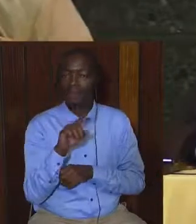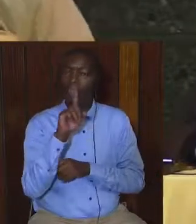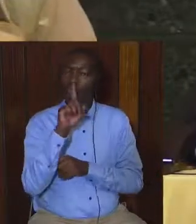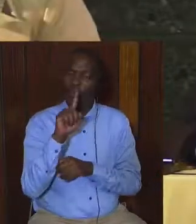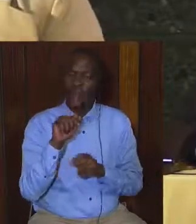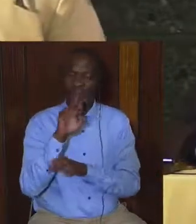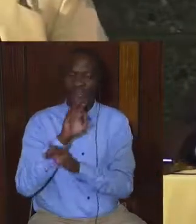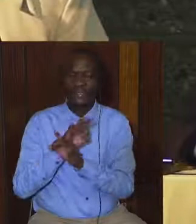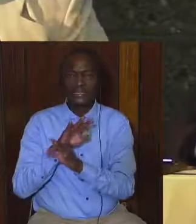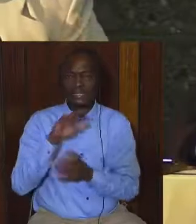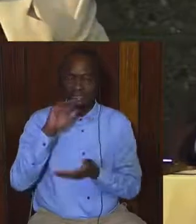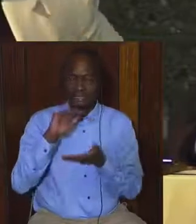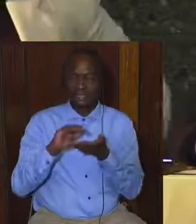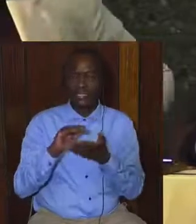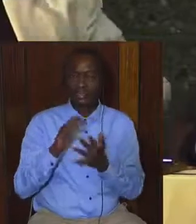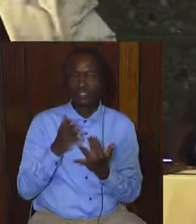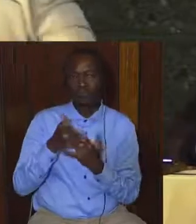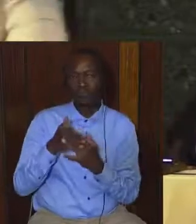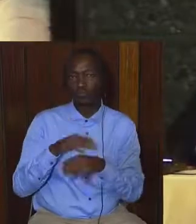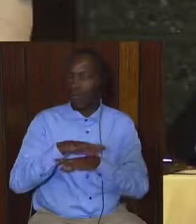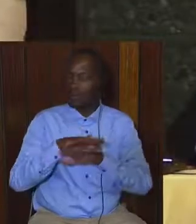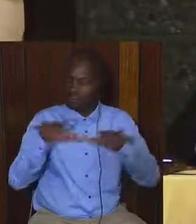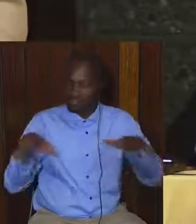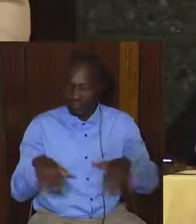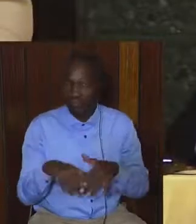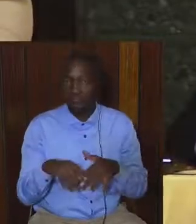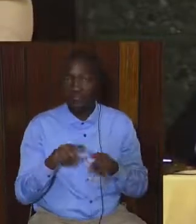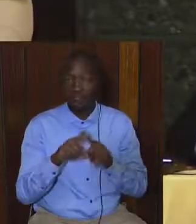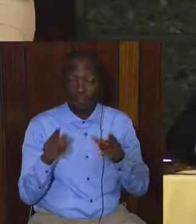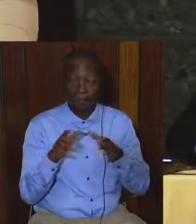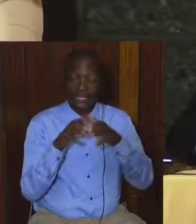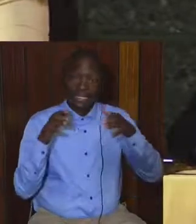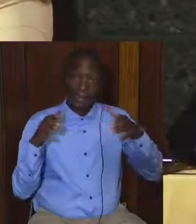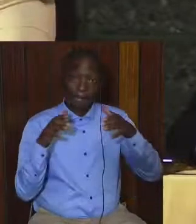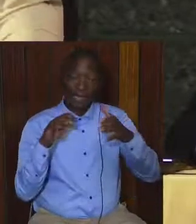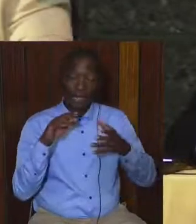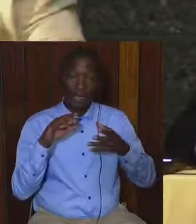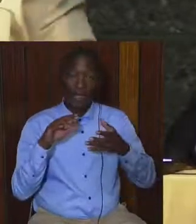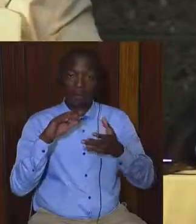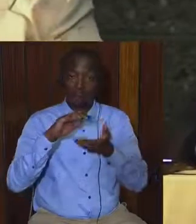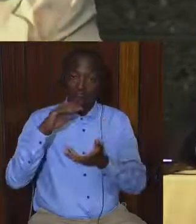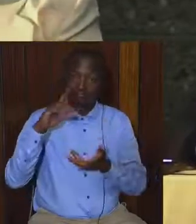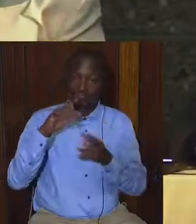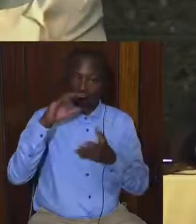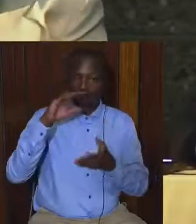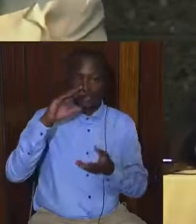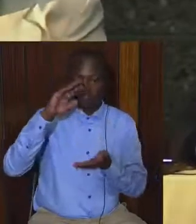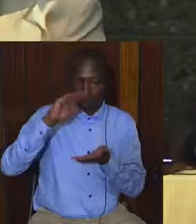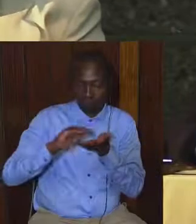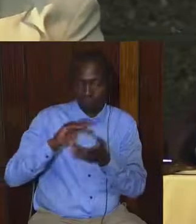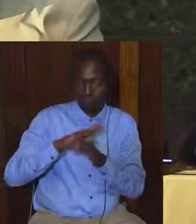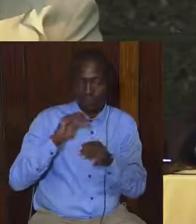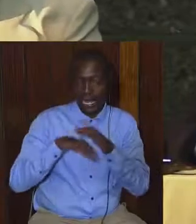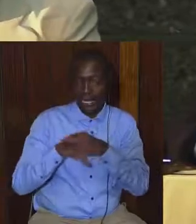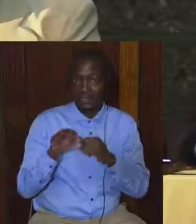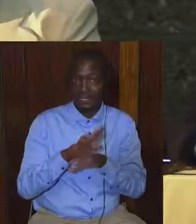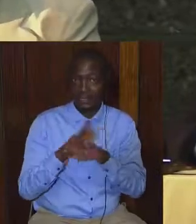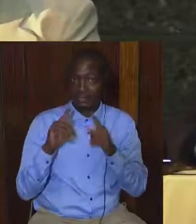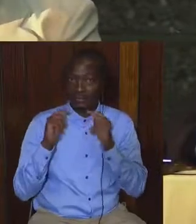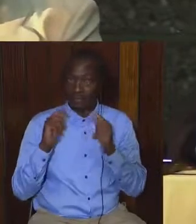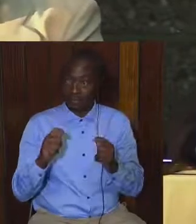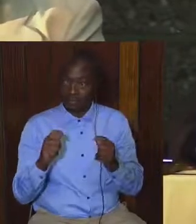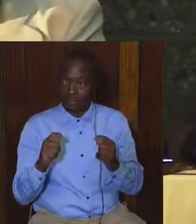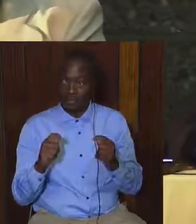1% adjustment throughout, but there is a bigger portion of the adjustment internally under transport.